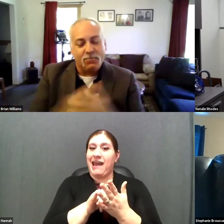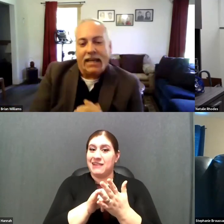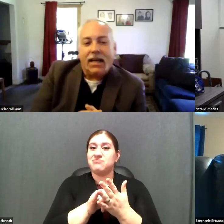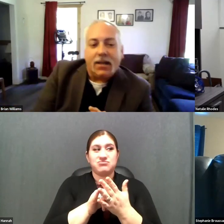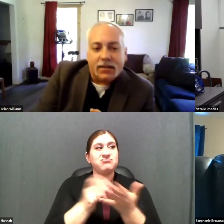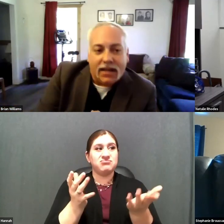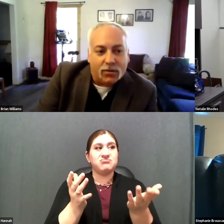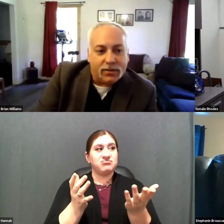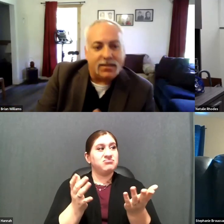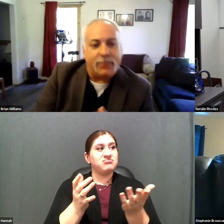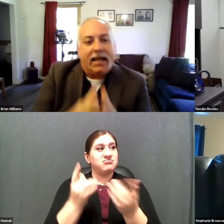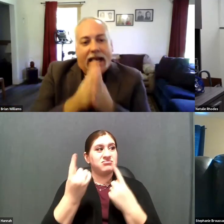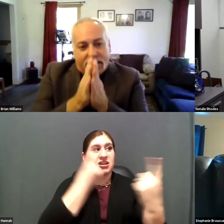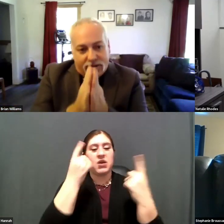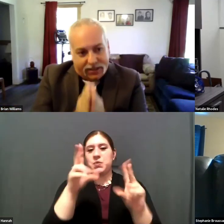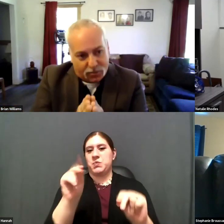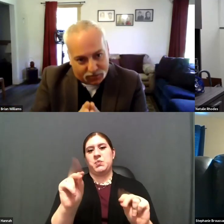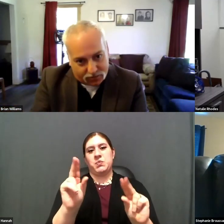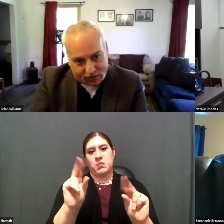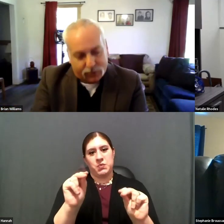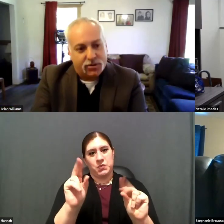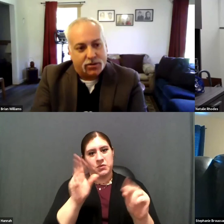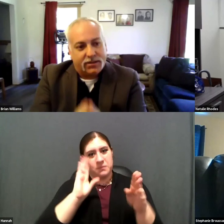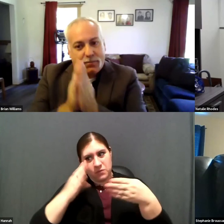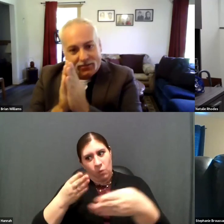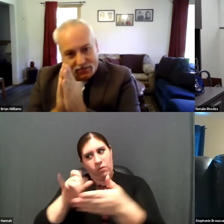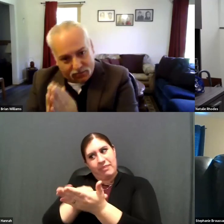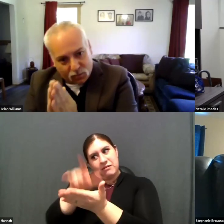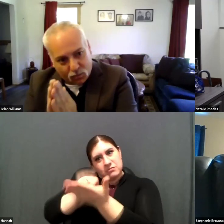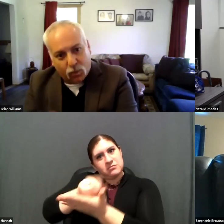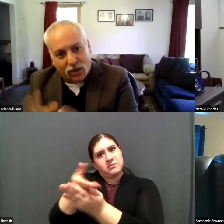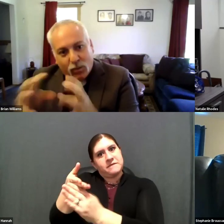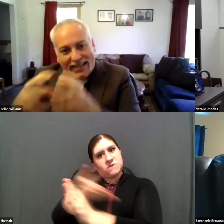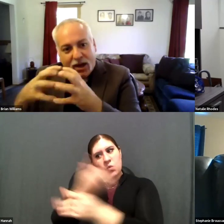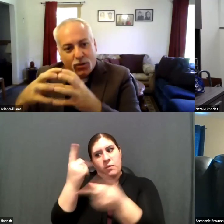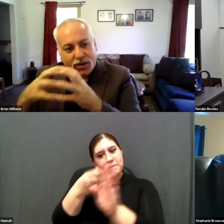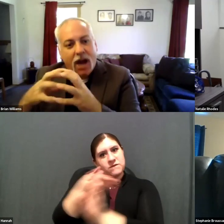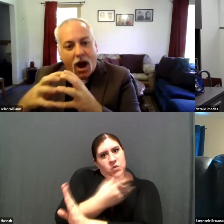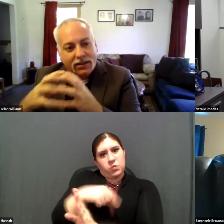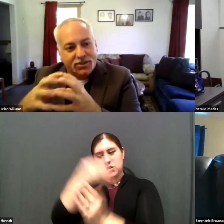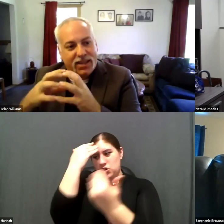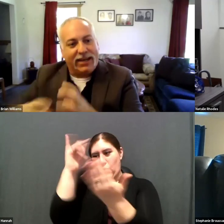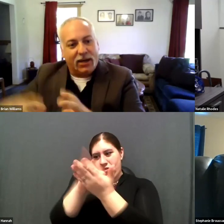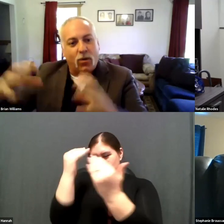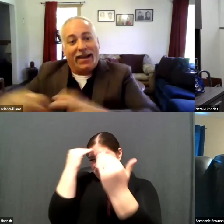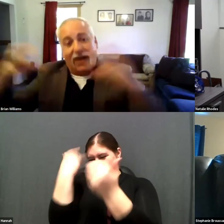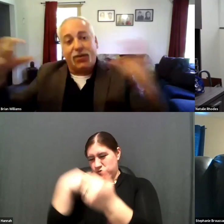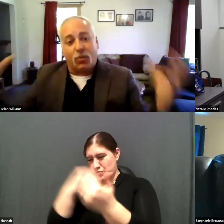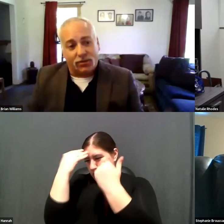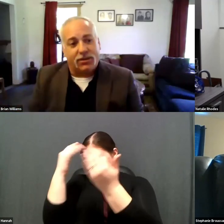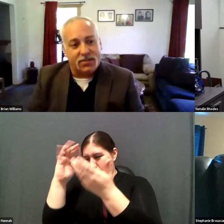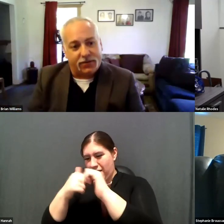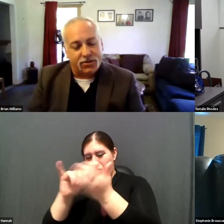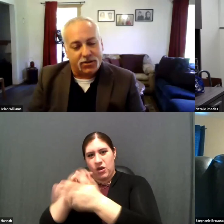right? No, it's about the literature. It's about what we know, the knowledge that we know about how the